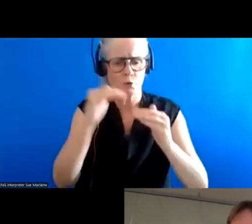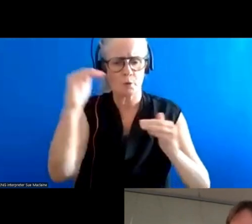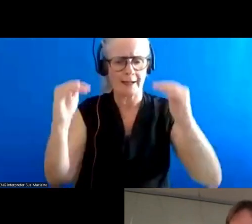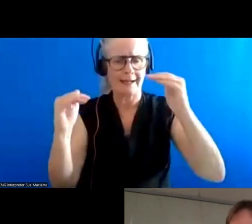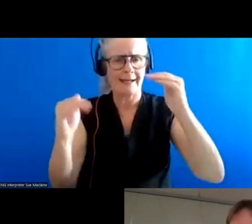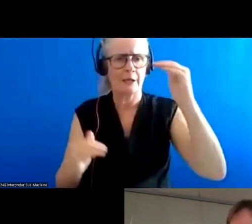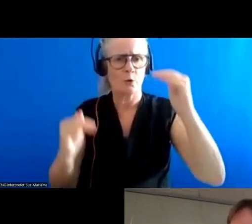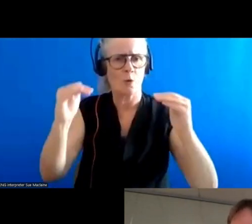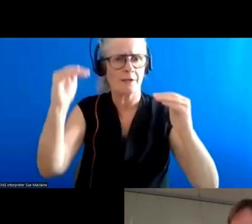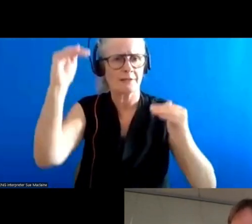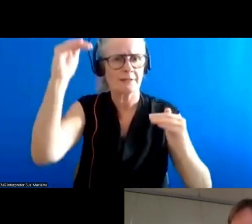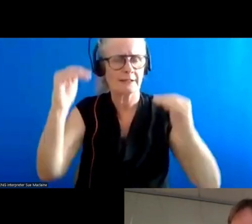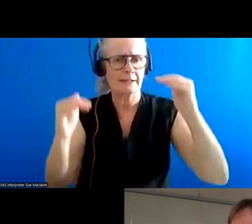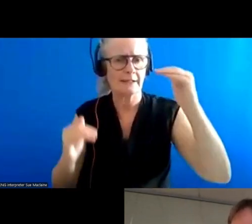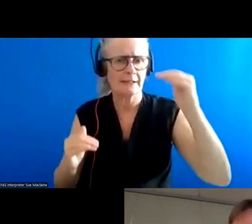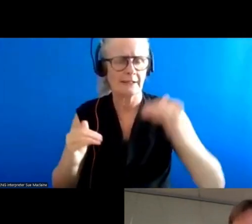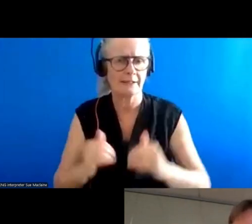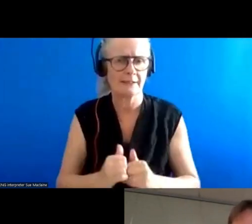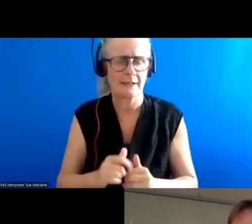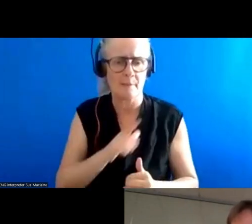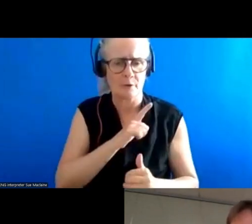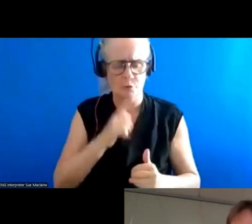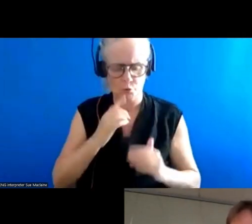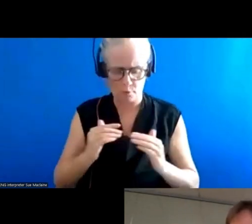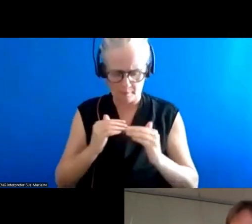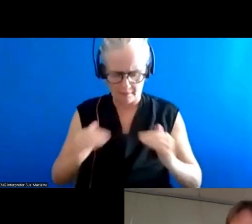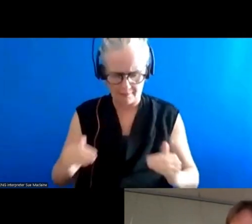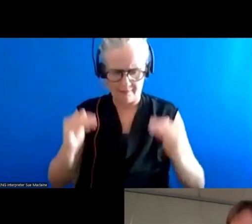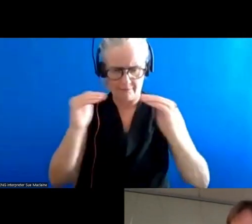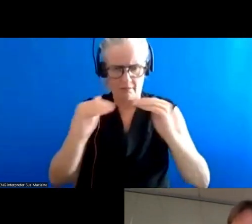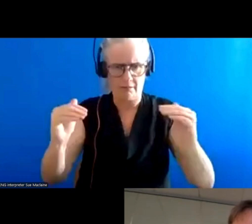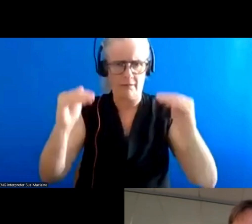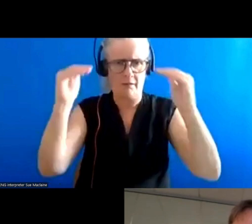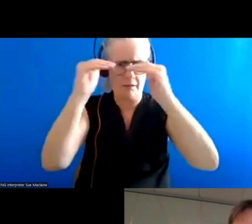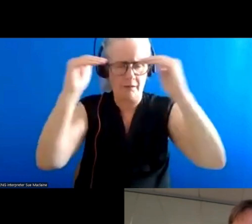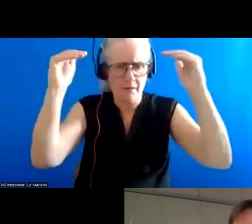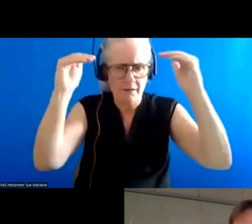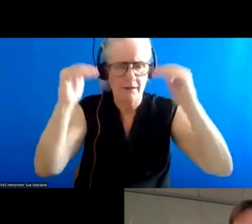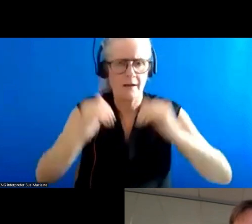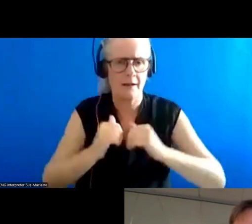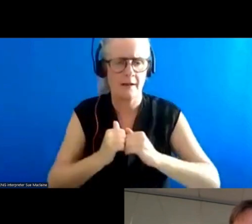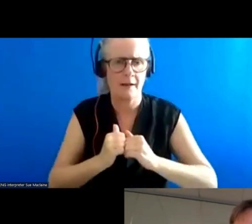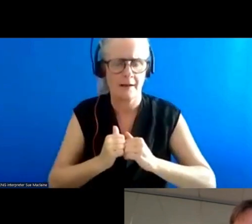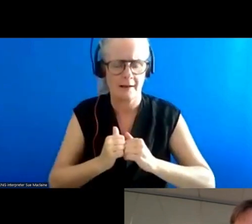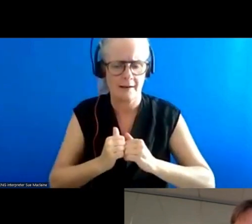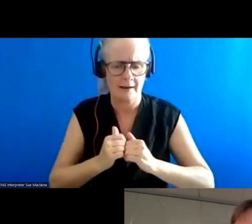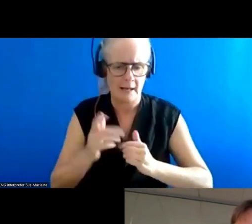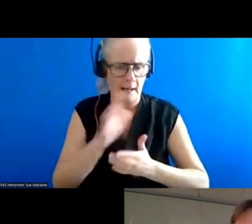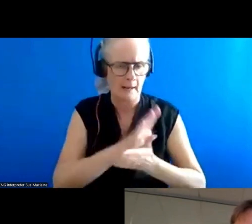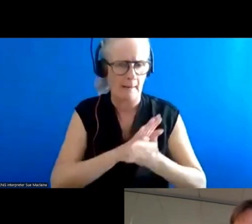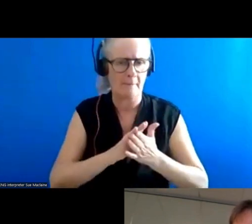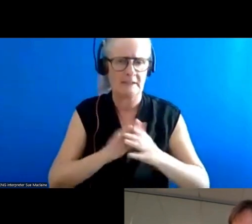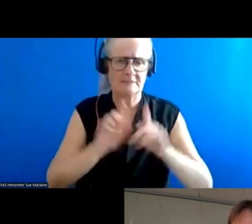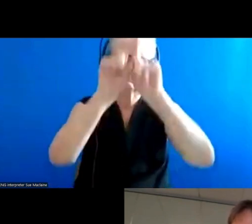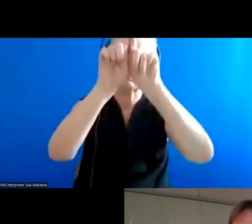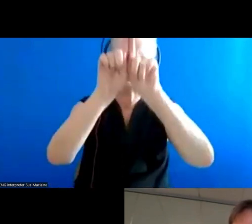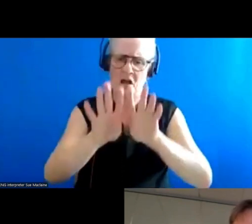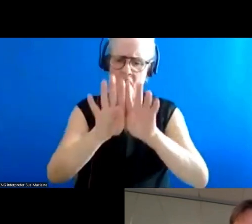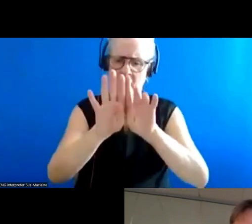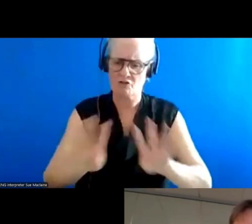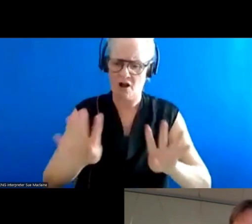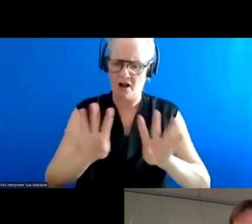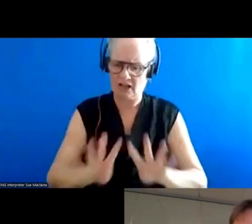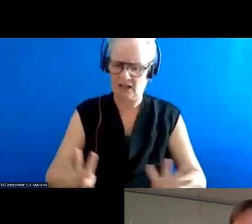different levels, and these different levels then create a quotation mark,